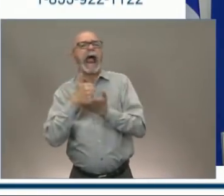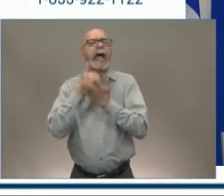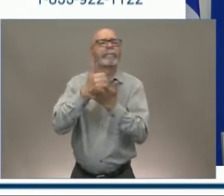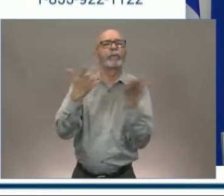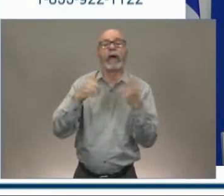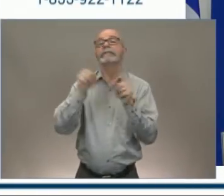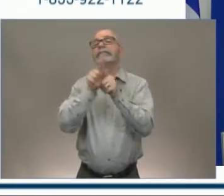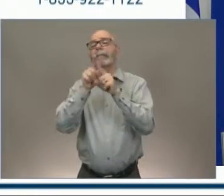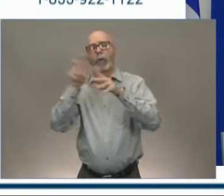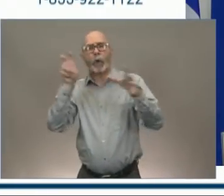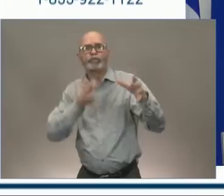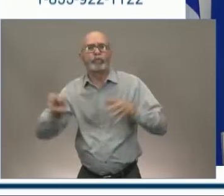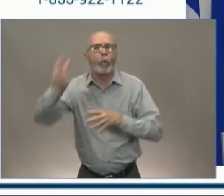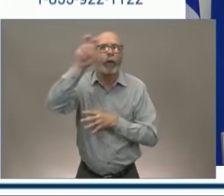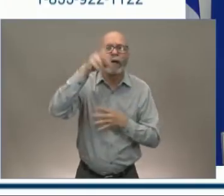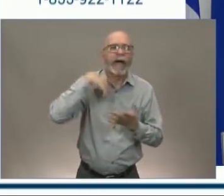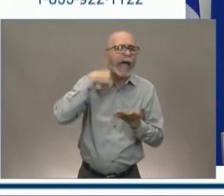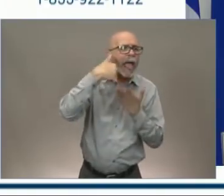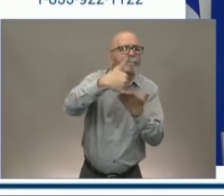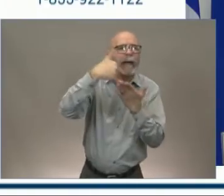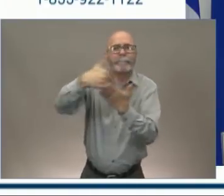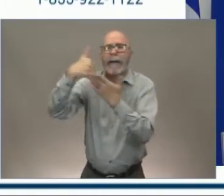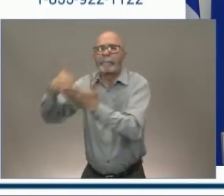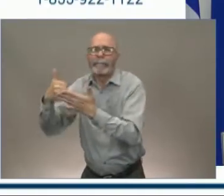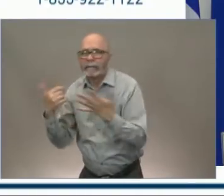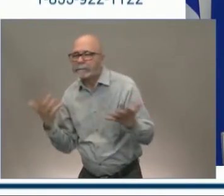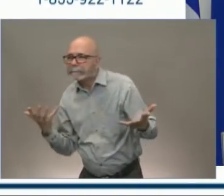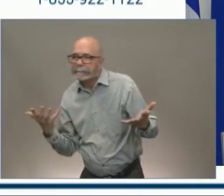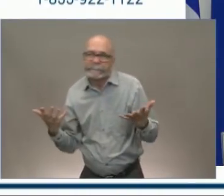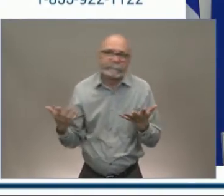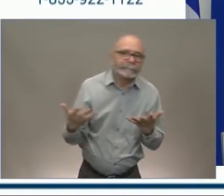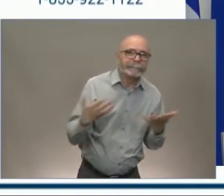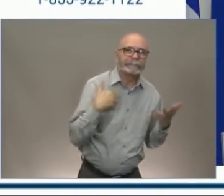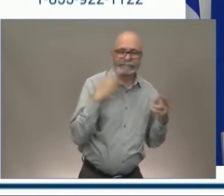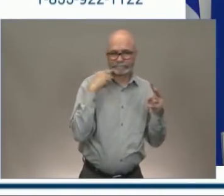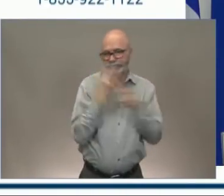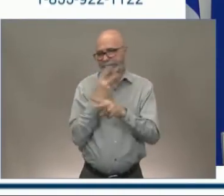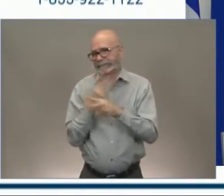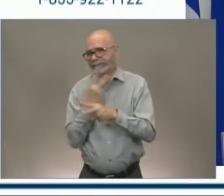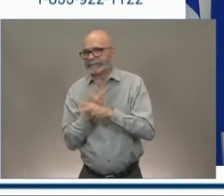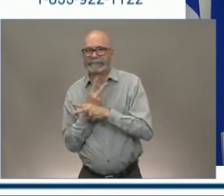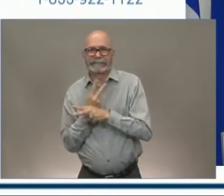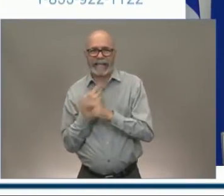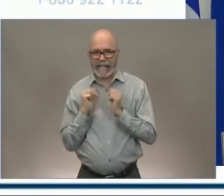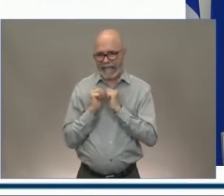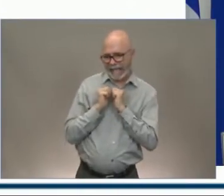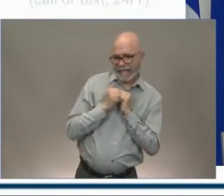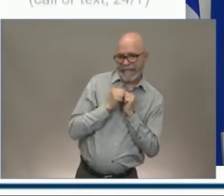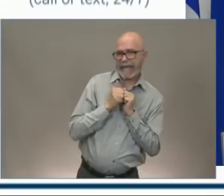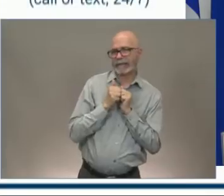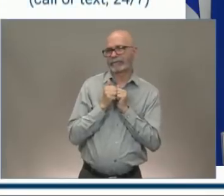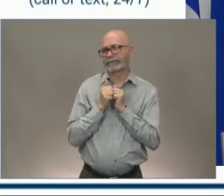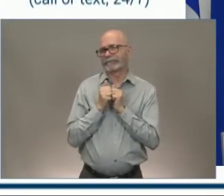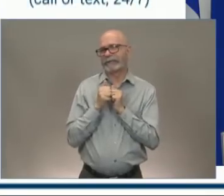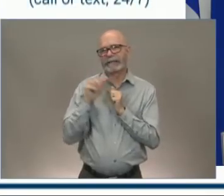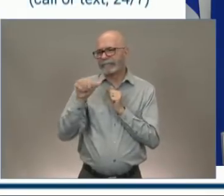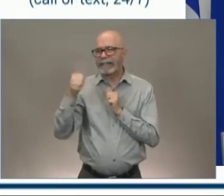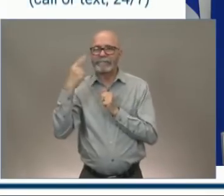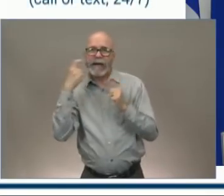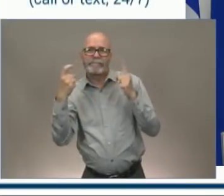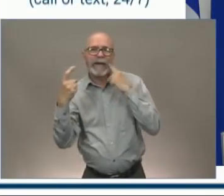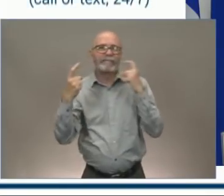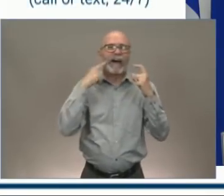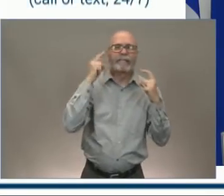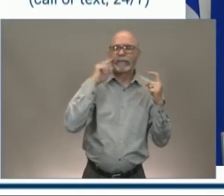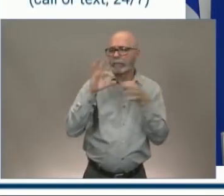and that went out. We're also going to be looking at another phase for that industry.